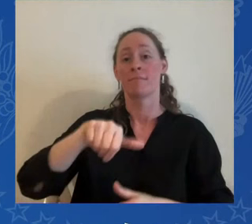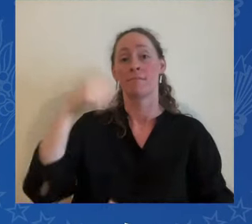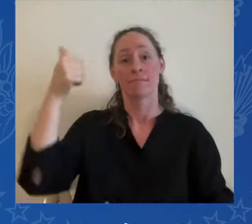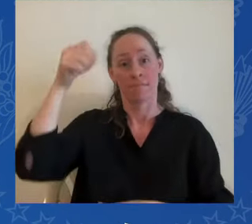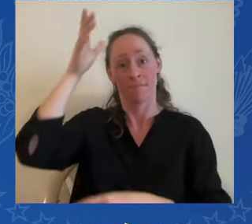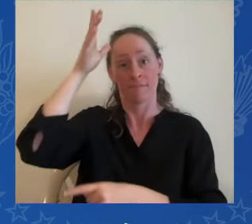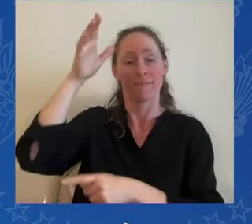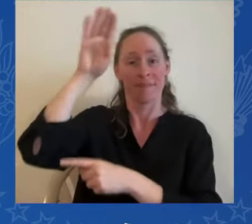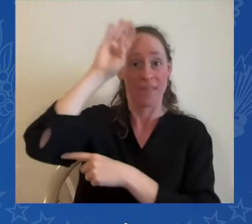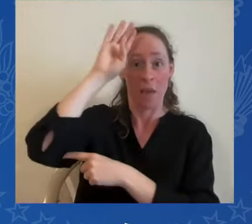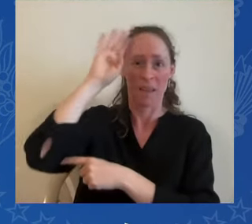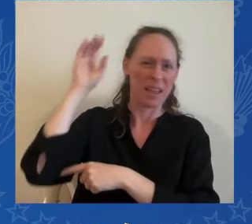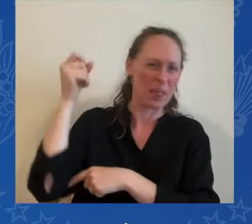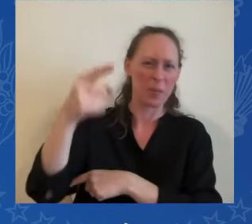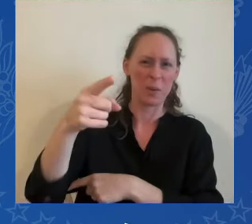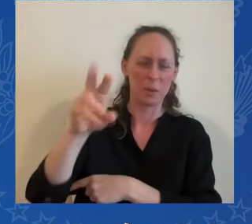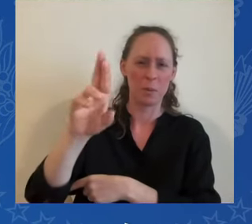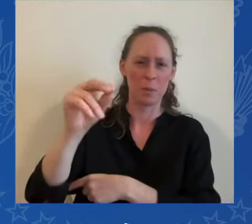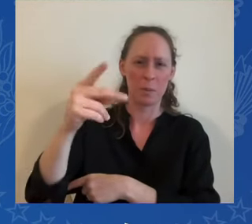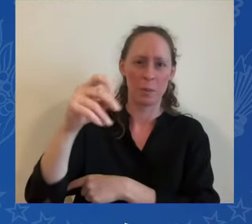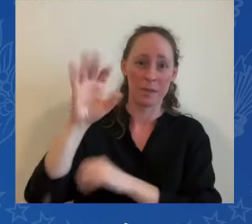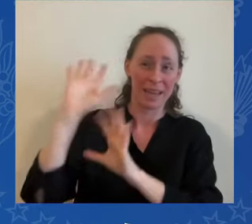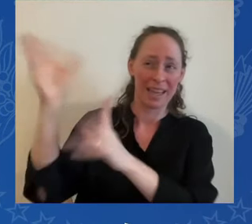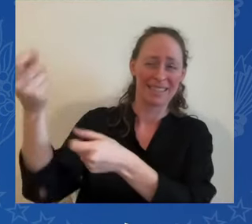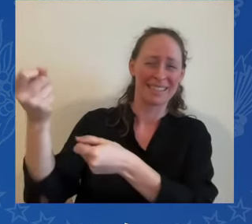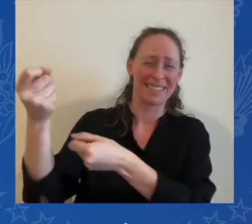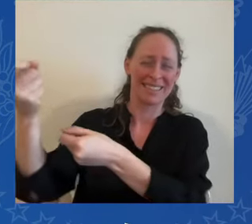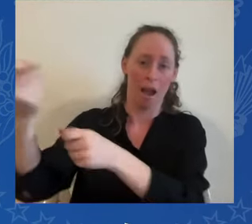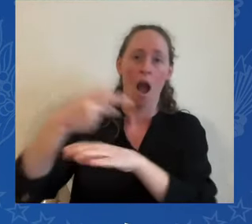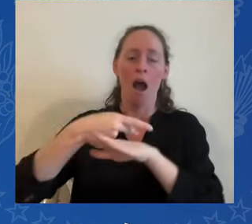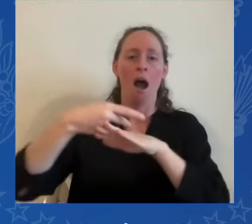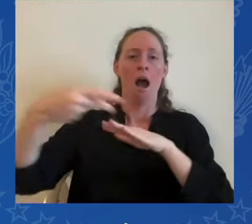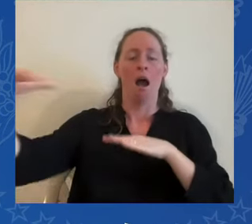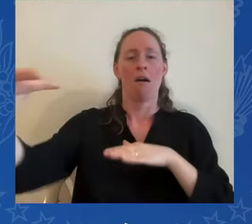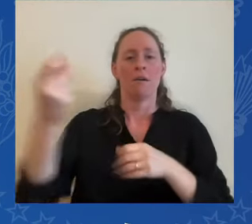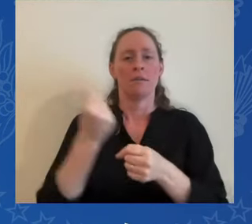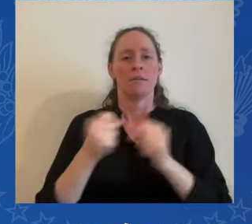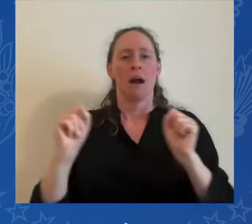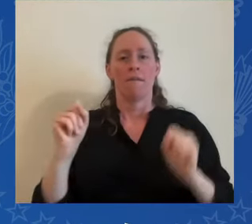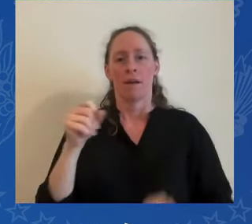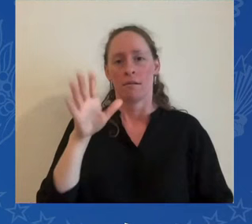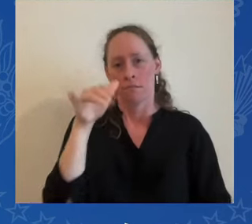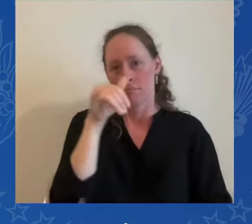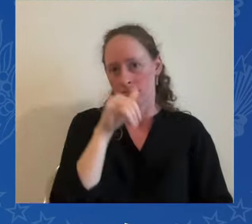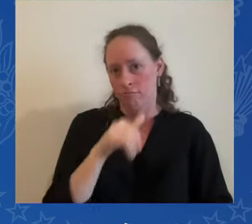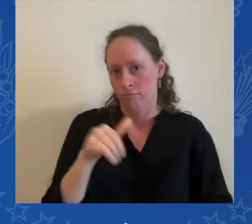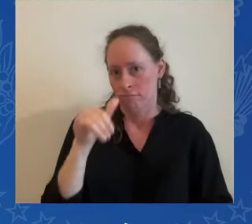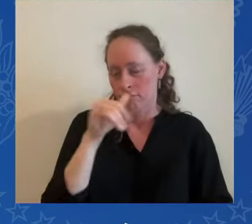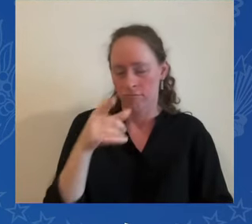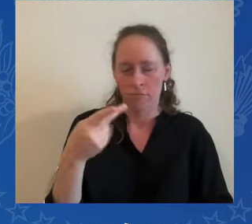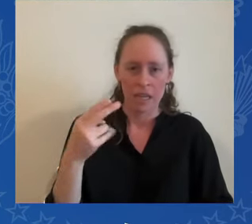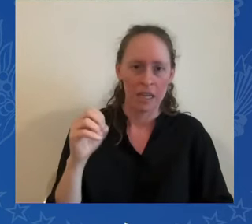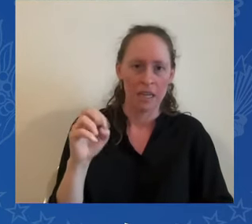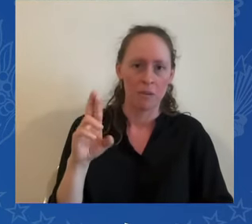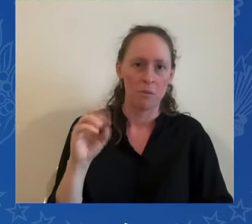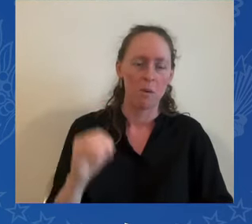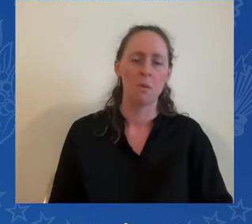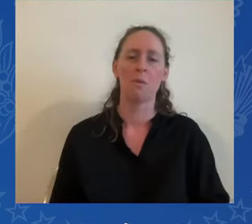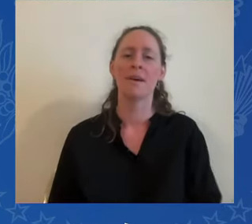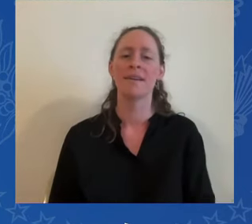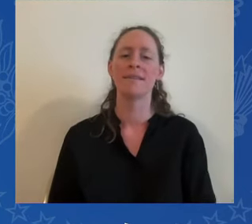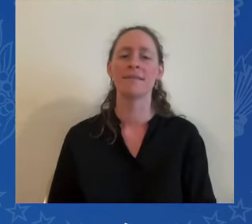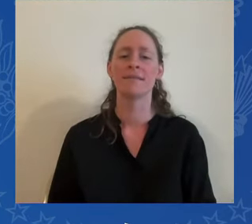heroism. That's true heroism. Claremont County, Ohio, near Cincinnati, Sheriff's Deputy Bobby